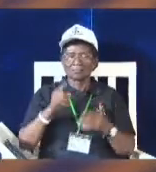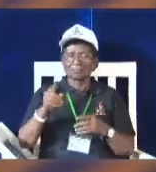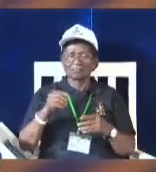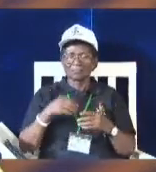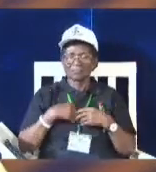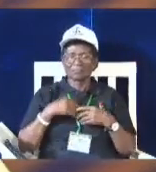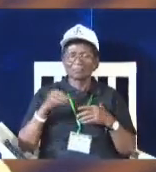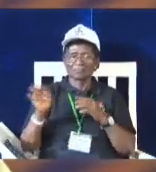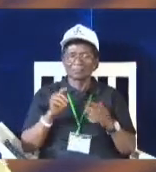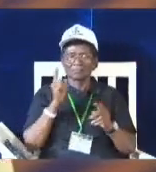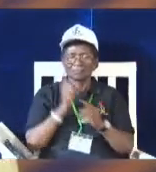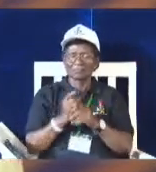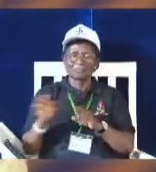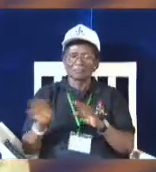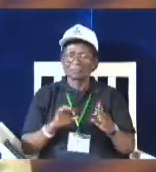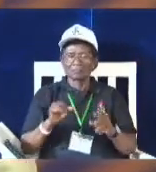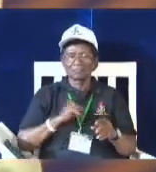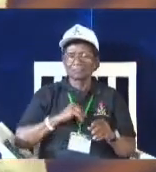He said, "I do."